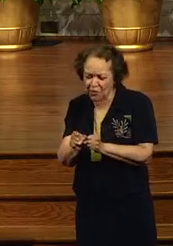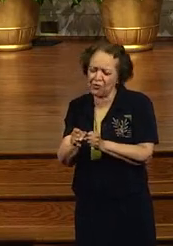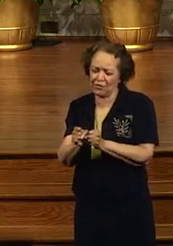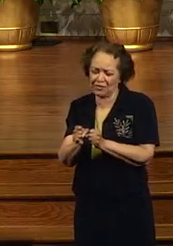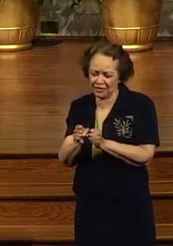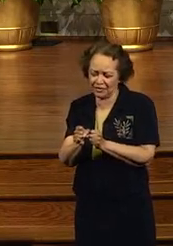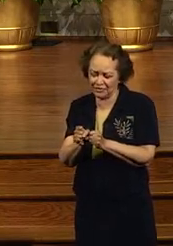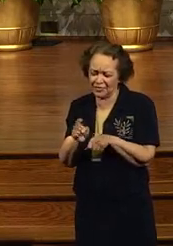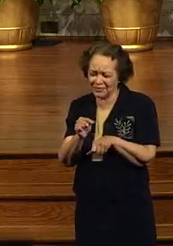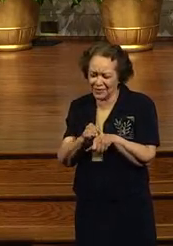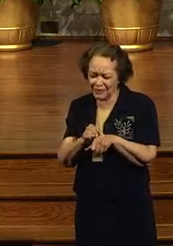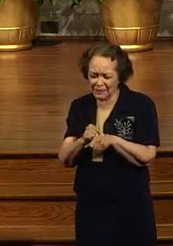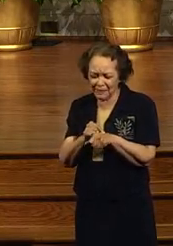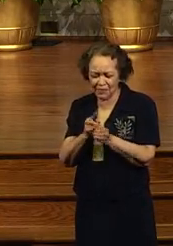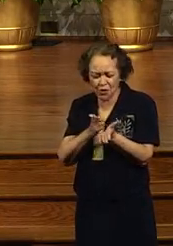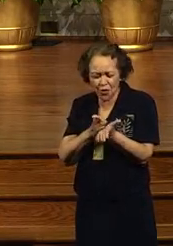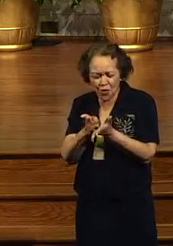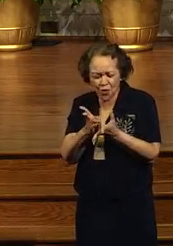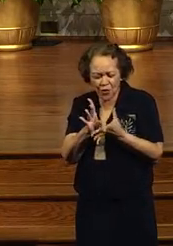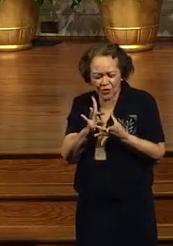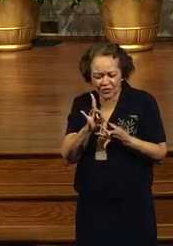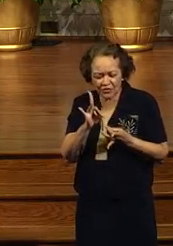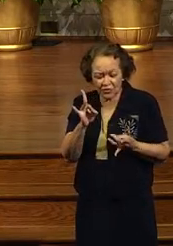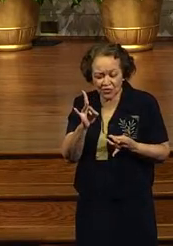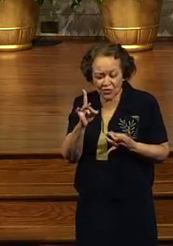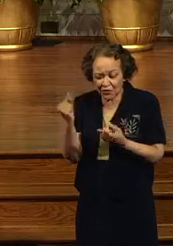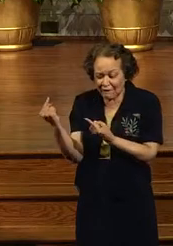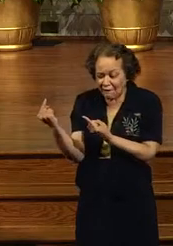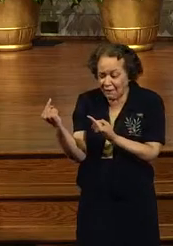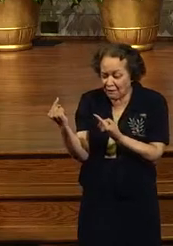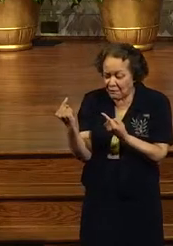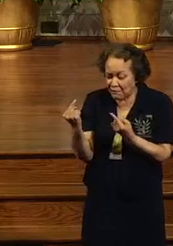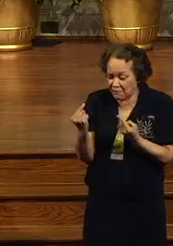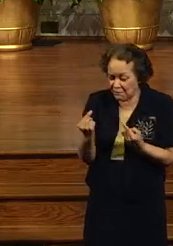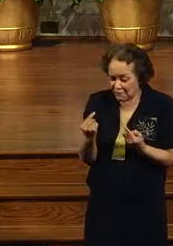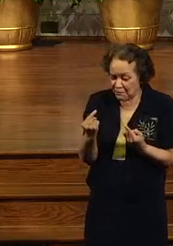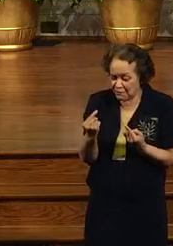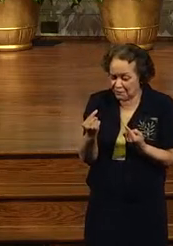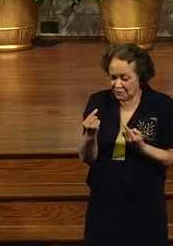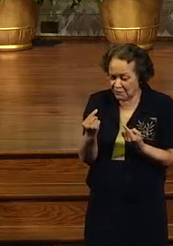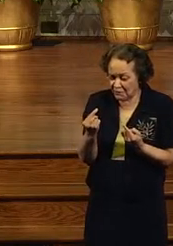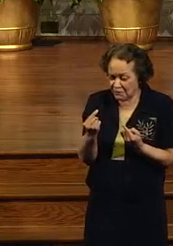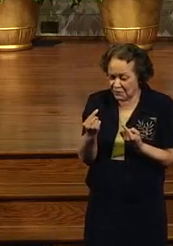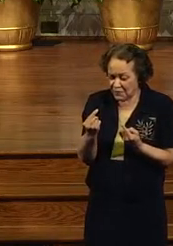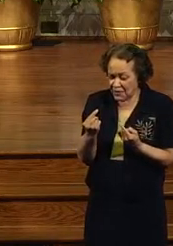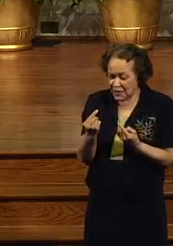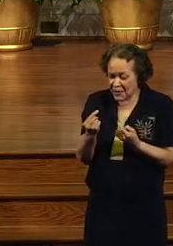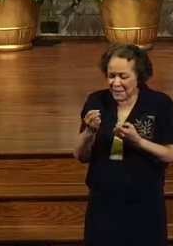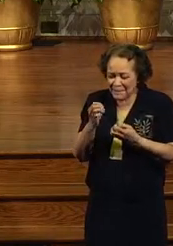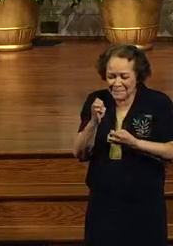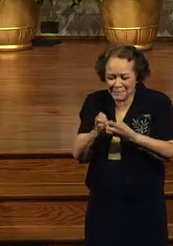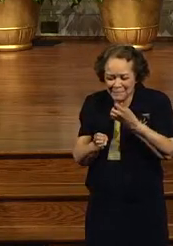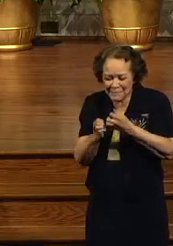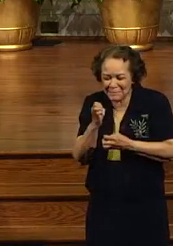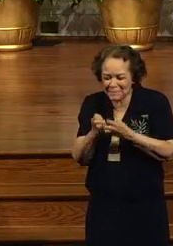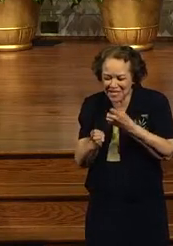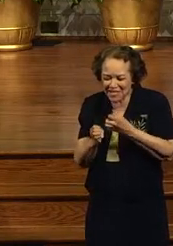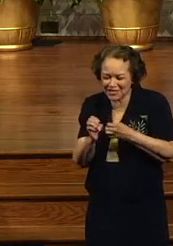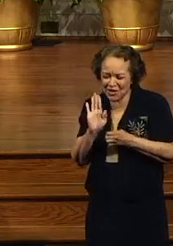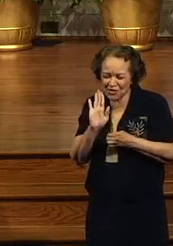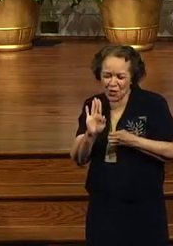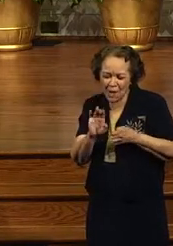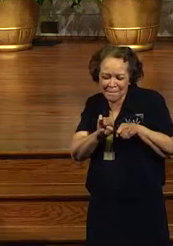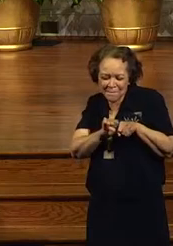the Holy Spirit will come in and mend your brokenness.